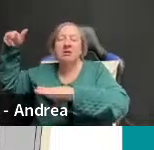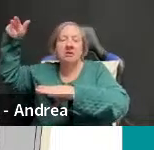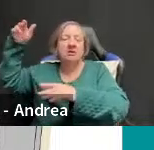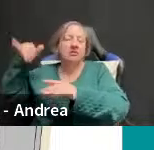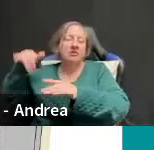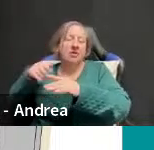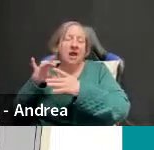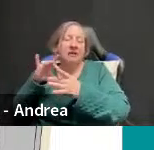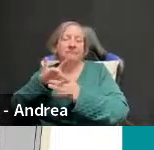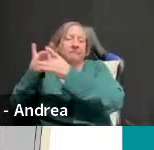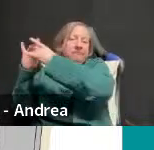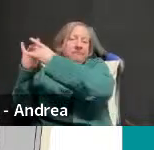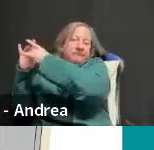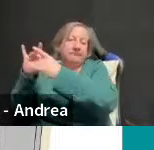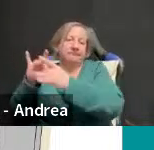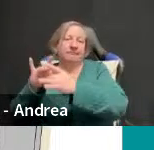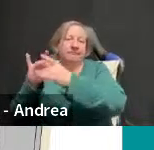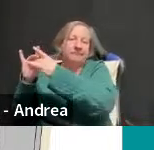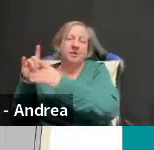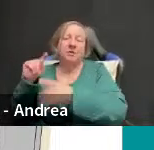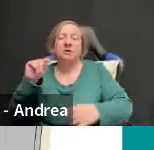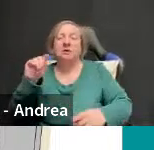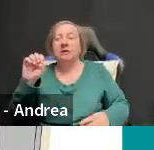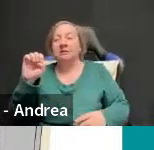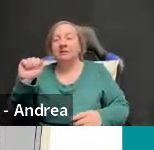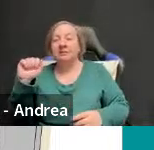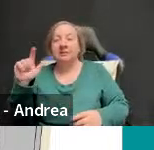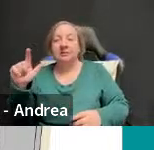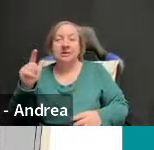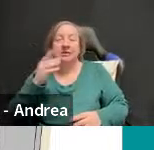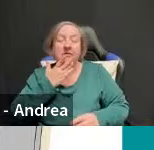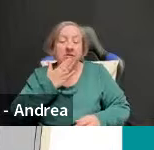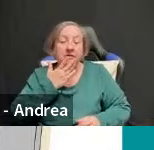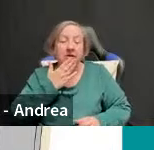the teal color is really